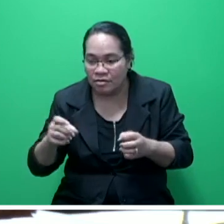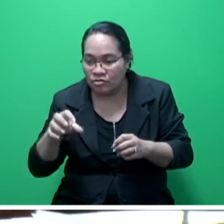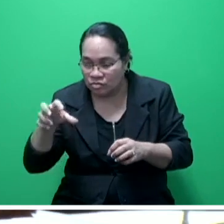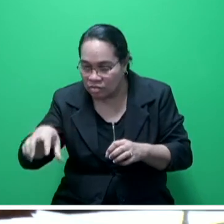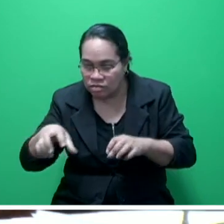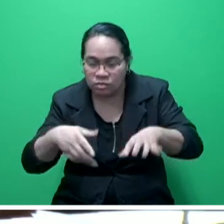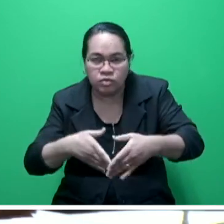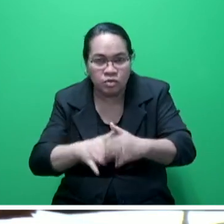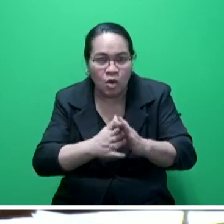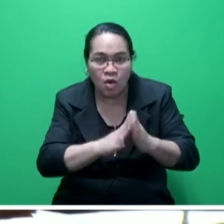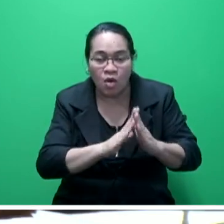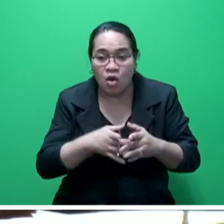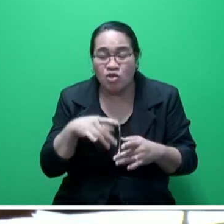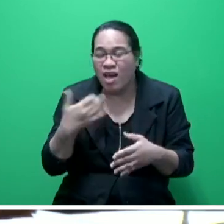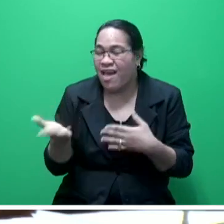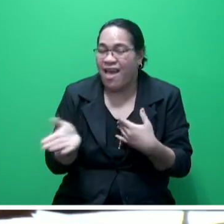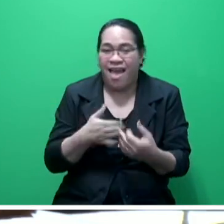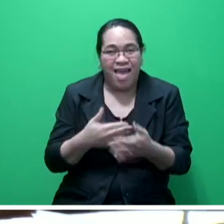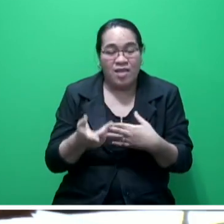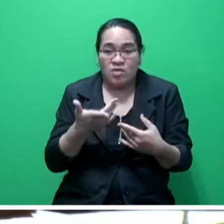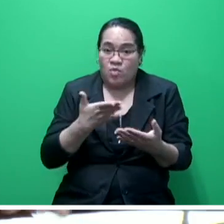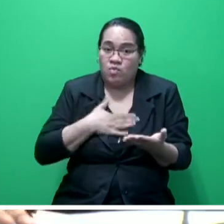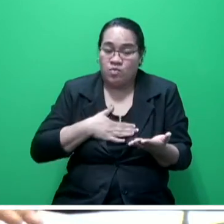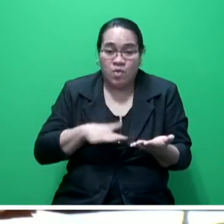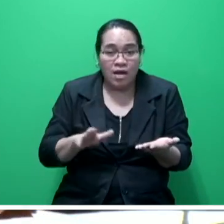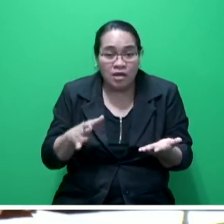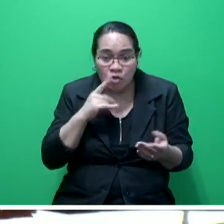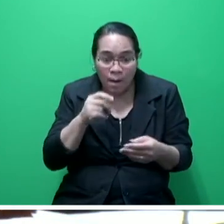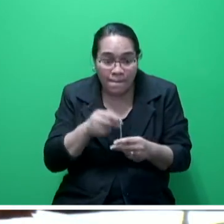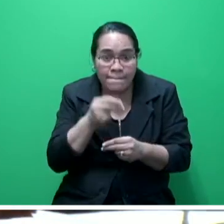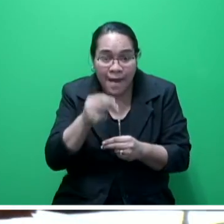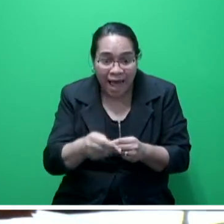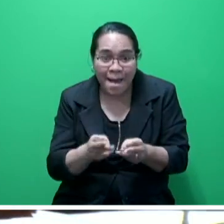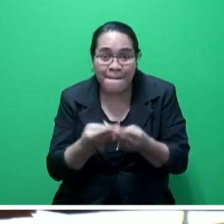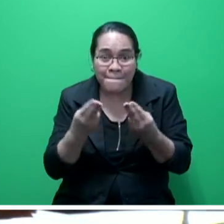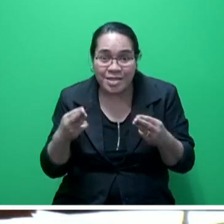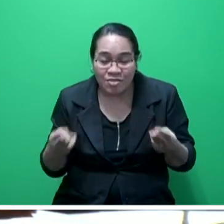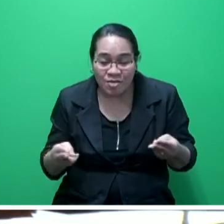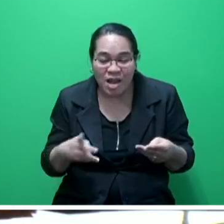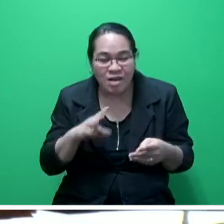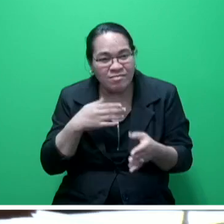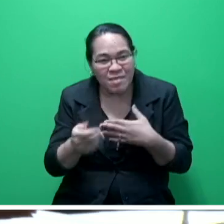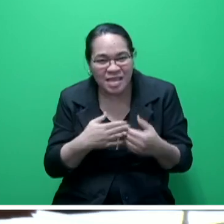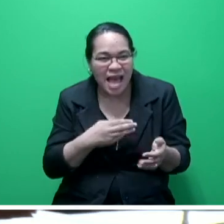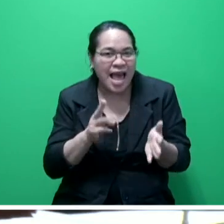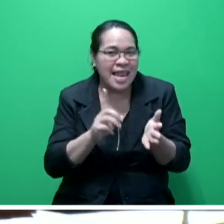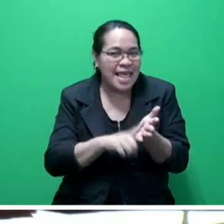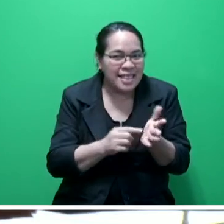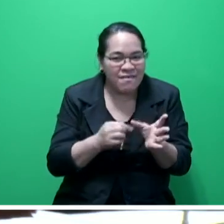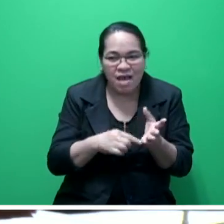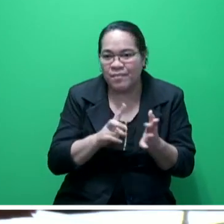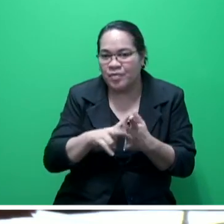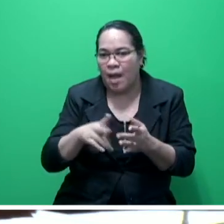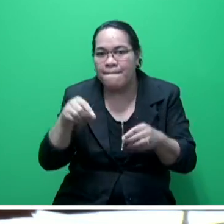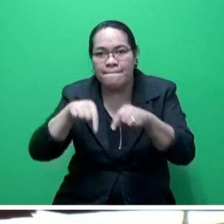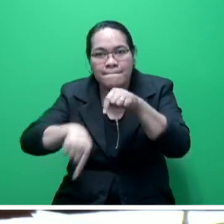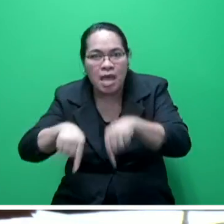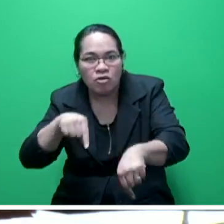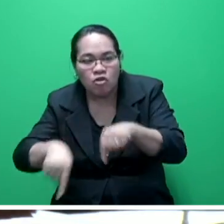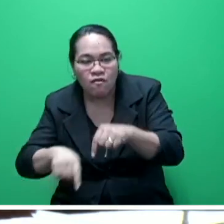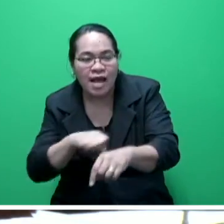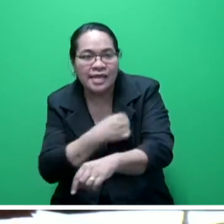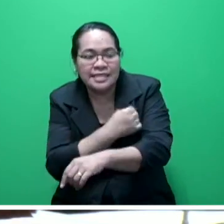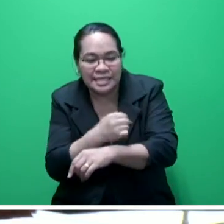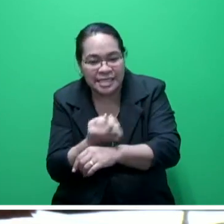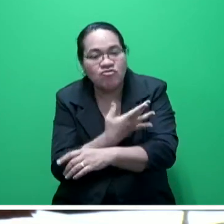that anyone who wants planting material, whether it's vetiver or mangrove or seagrass, they will be